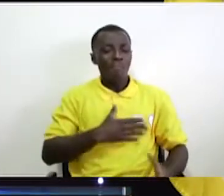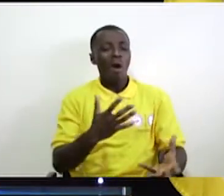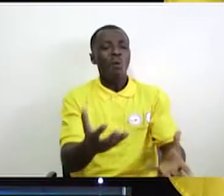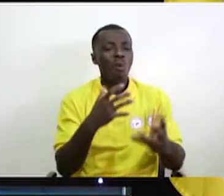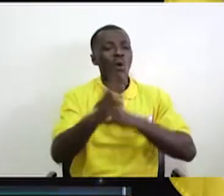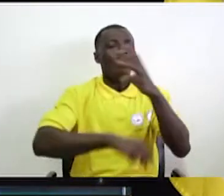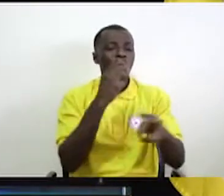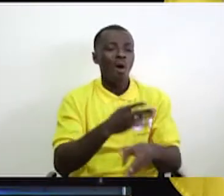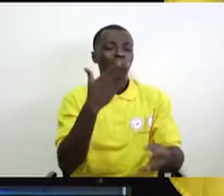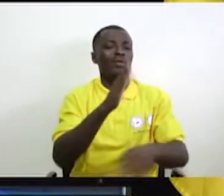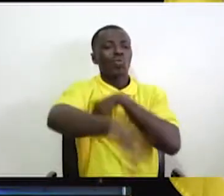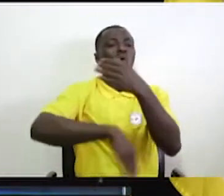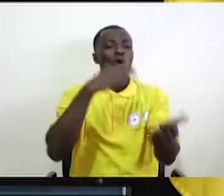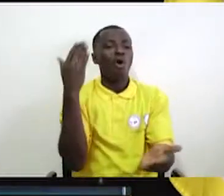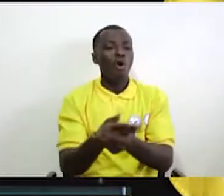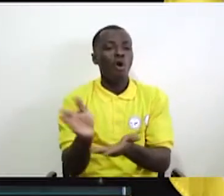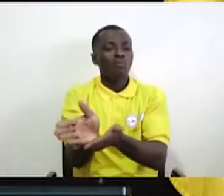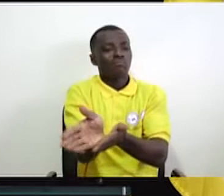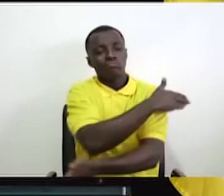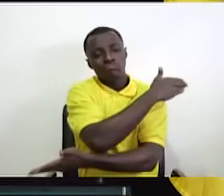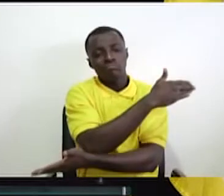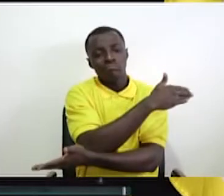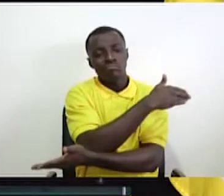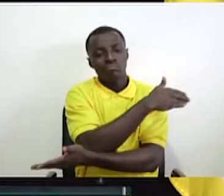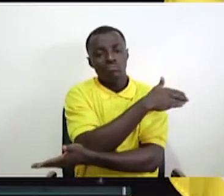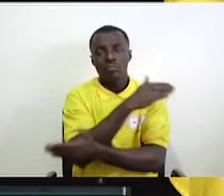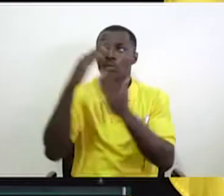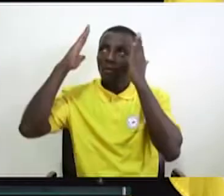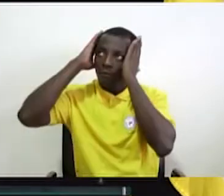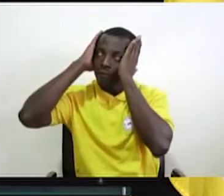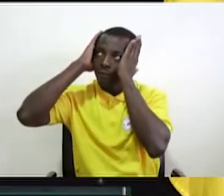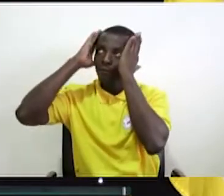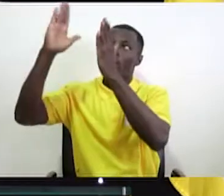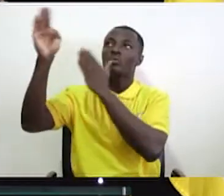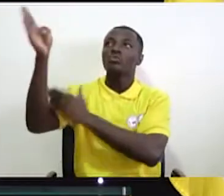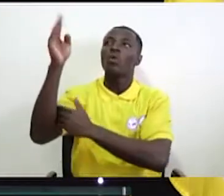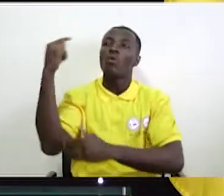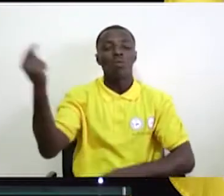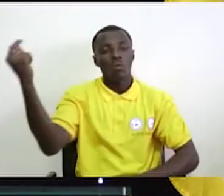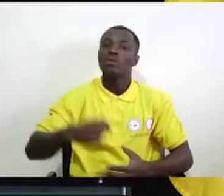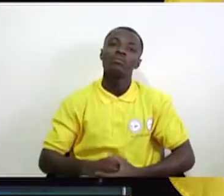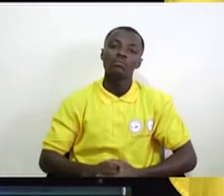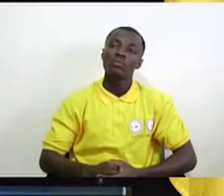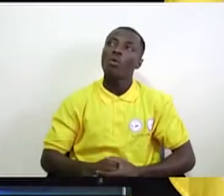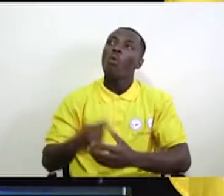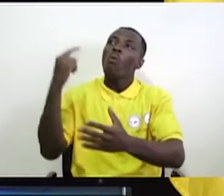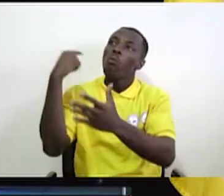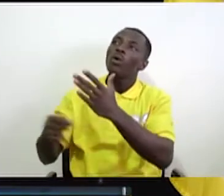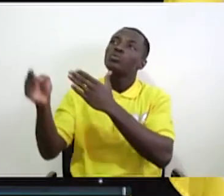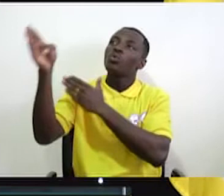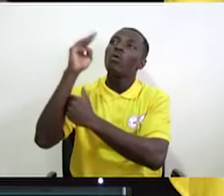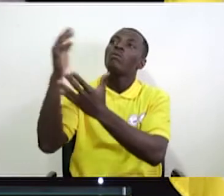preferences, tastes, and will, and in nippe, died even to people's approval,